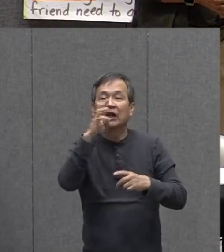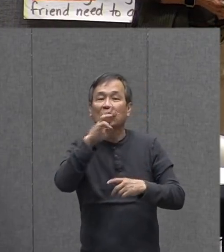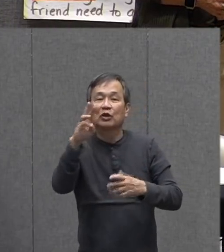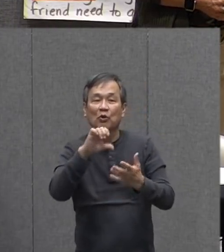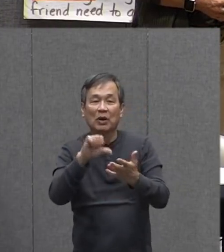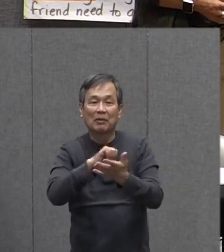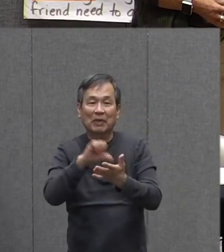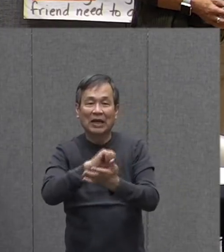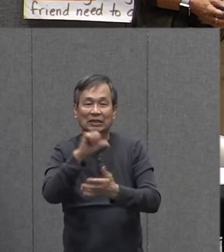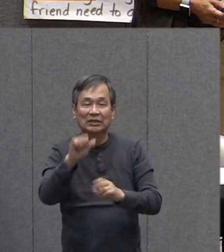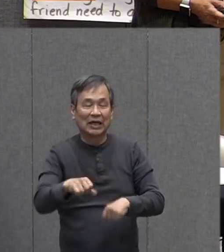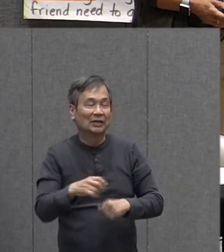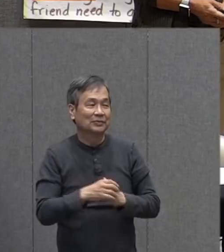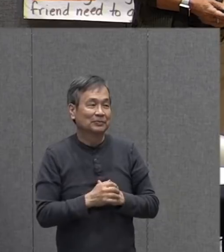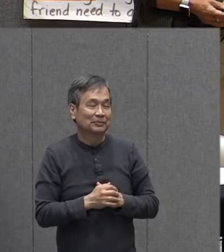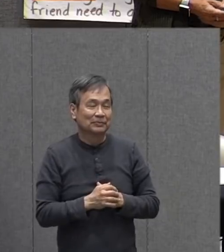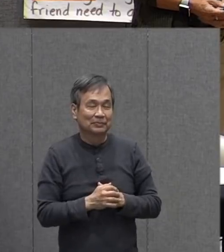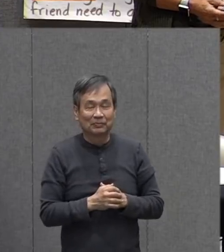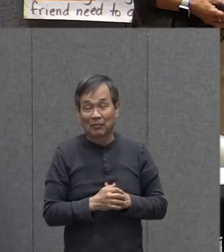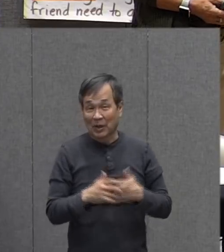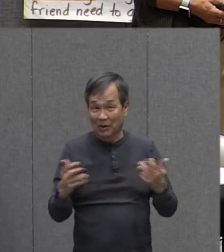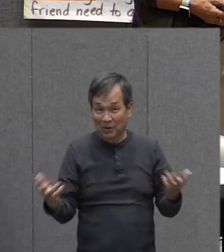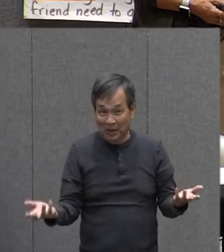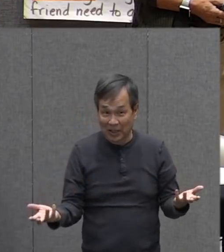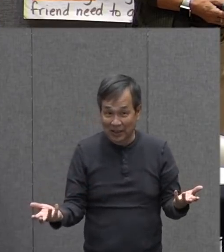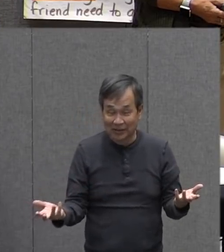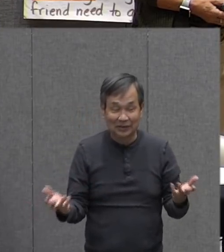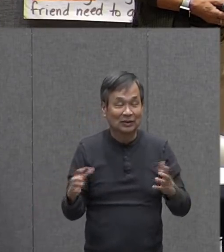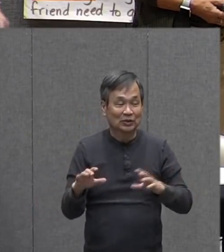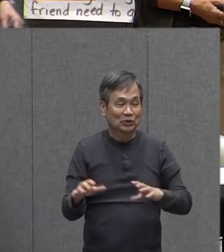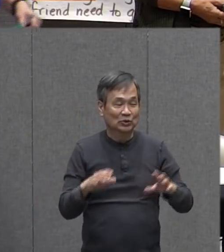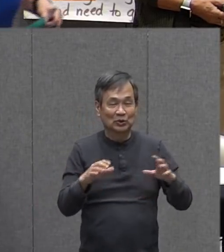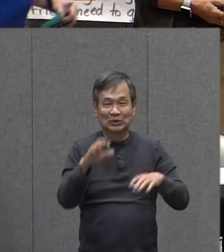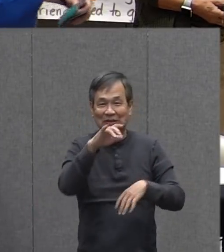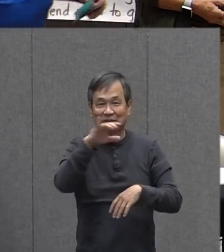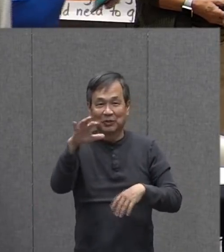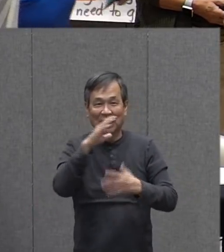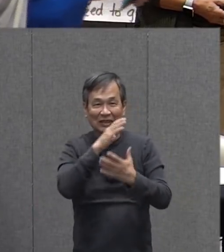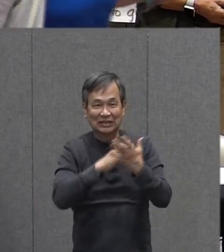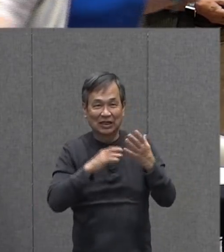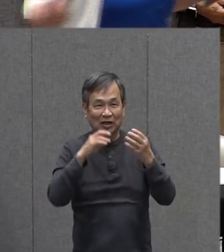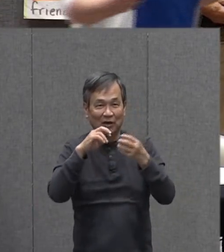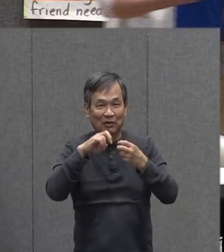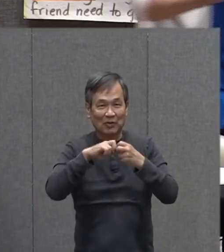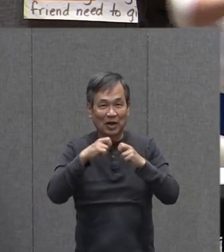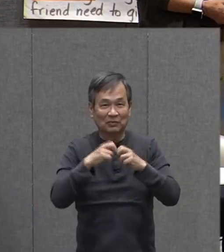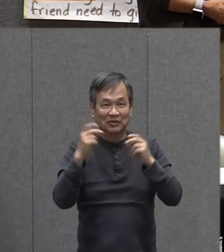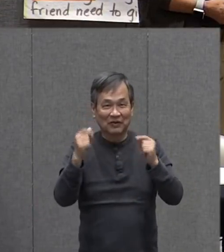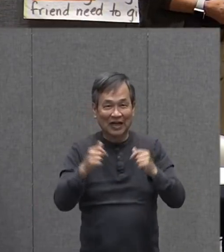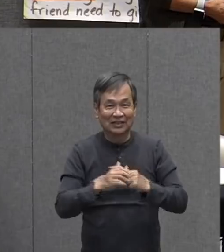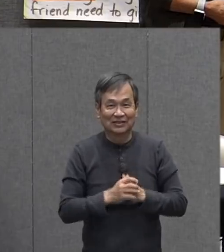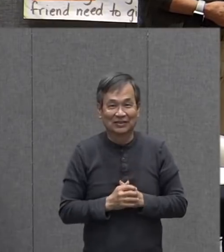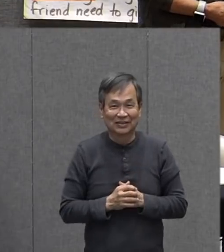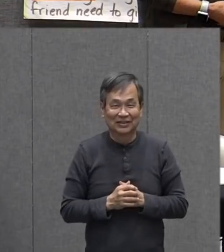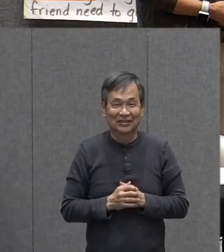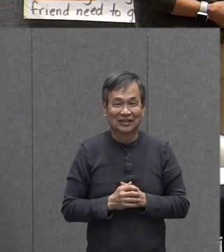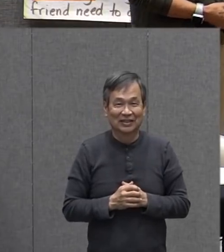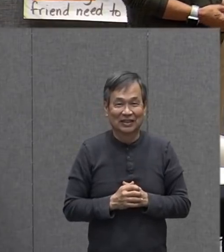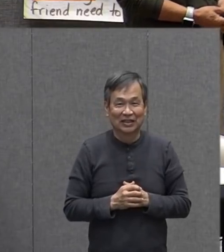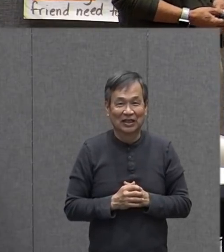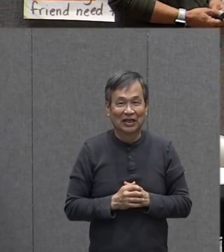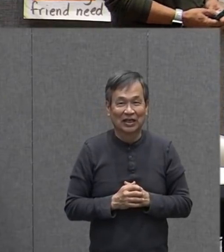number over and over and over again, like 2 plus 2 plus 2 plus 2. That's going to be 8, right? We